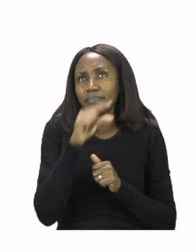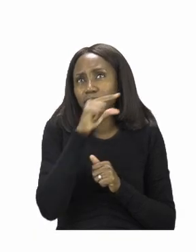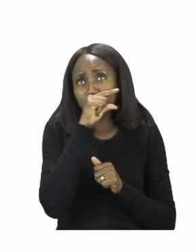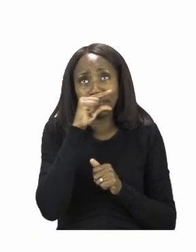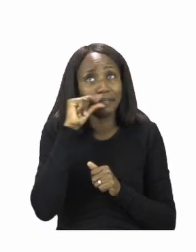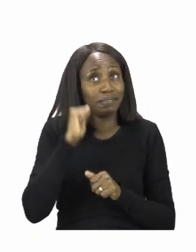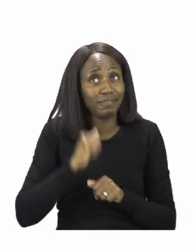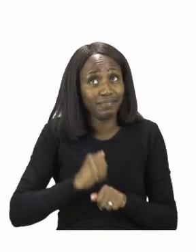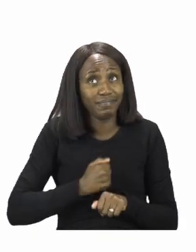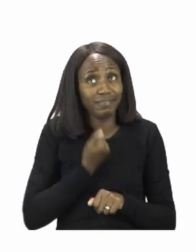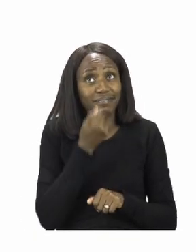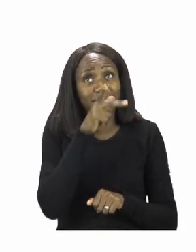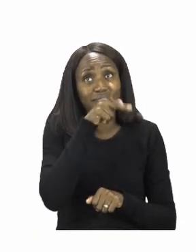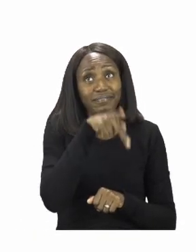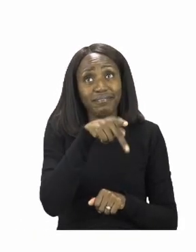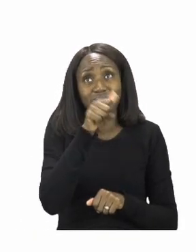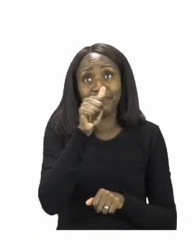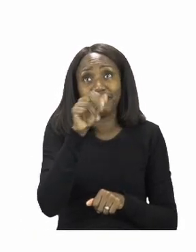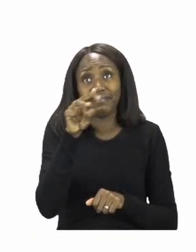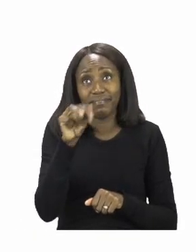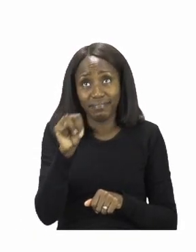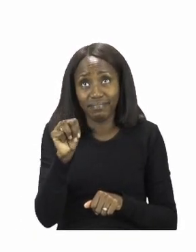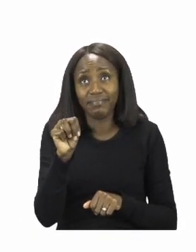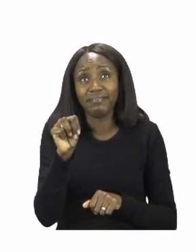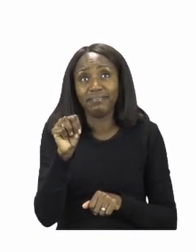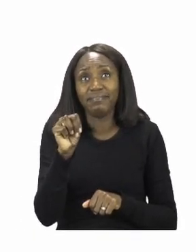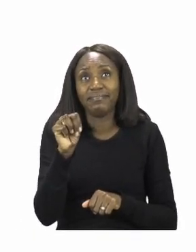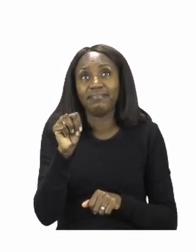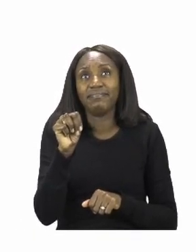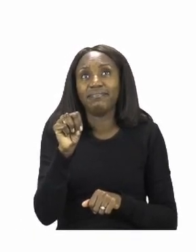My name is Pam.